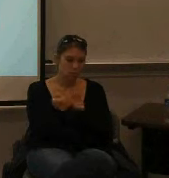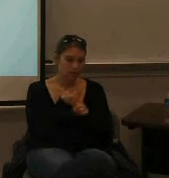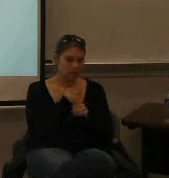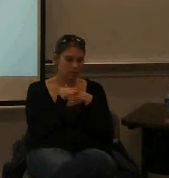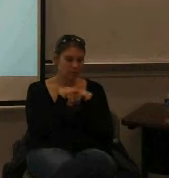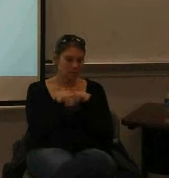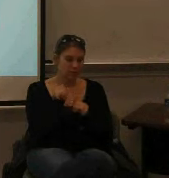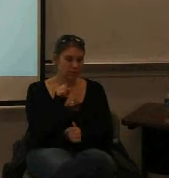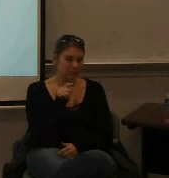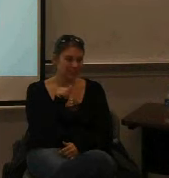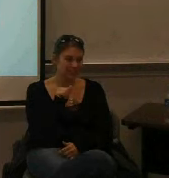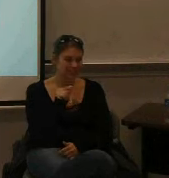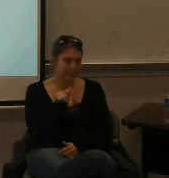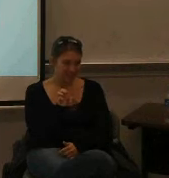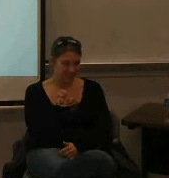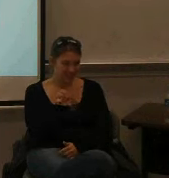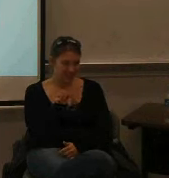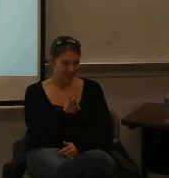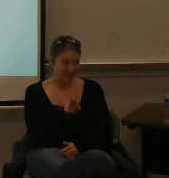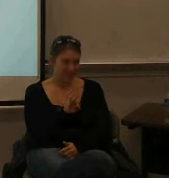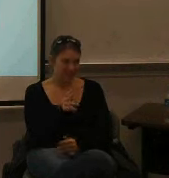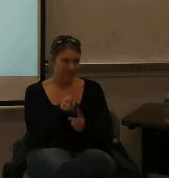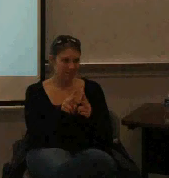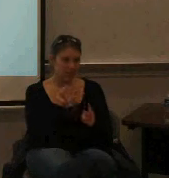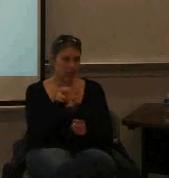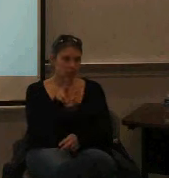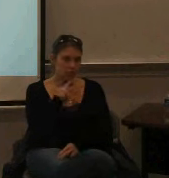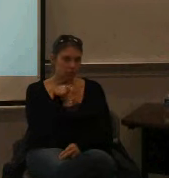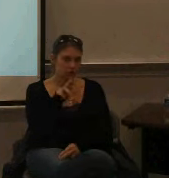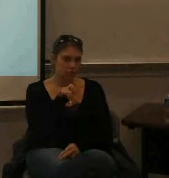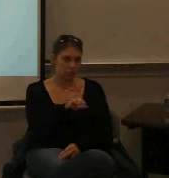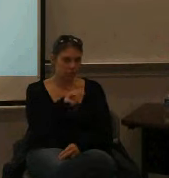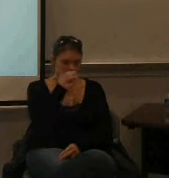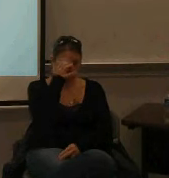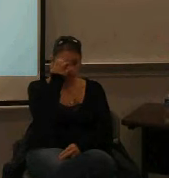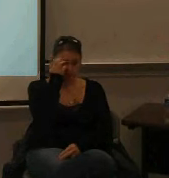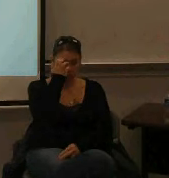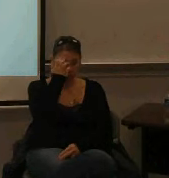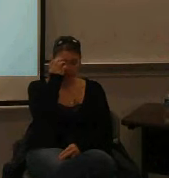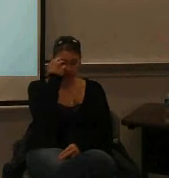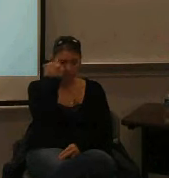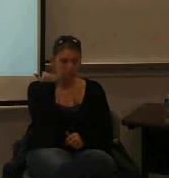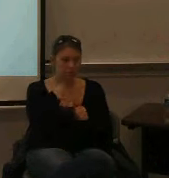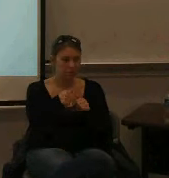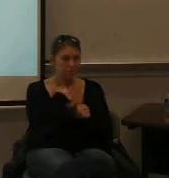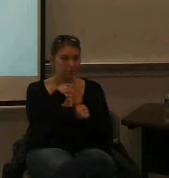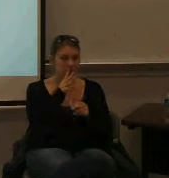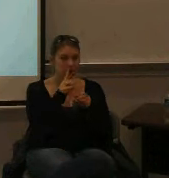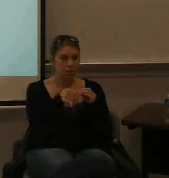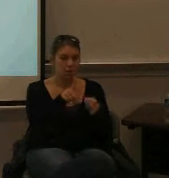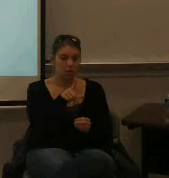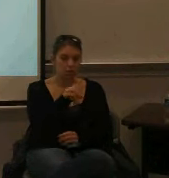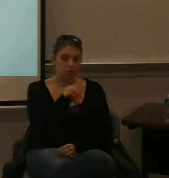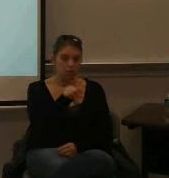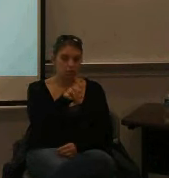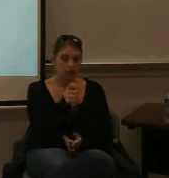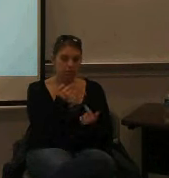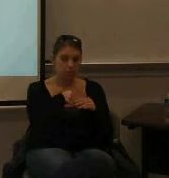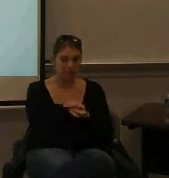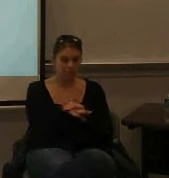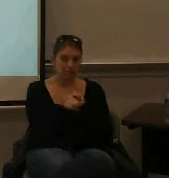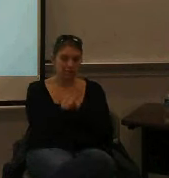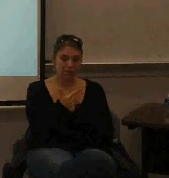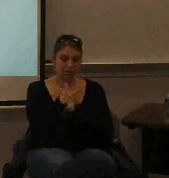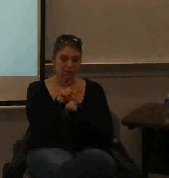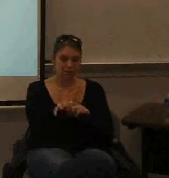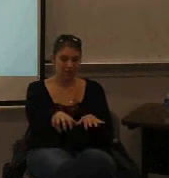stable state of being very eutrophic. So remember I talked that the loading's coming in, the algae take up